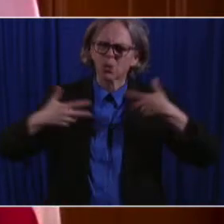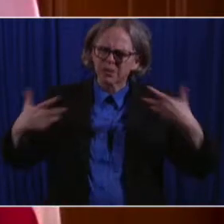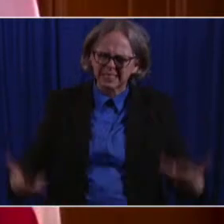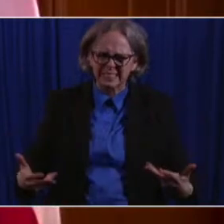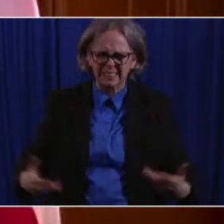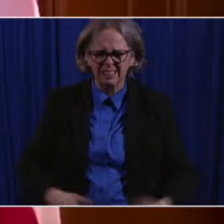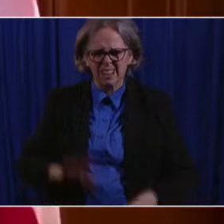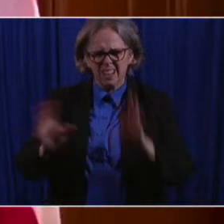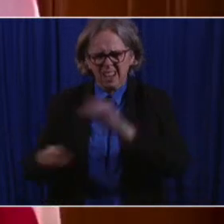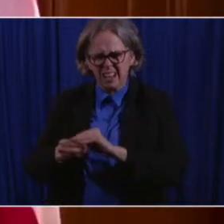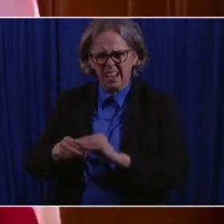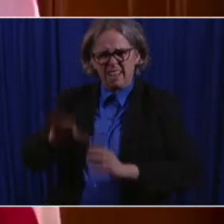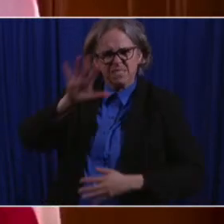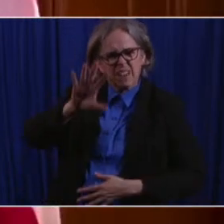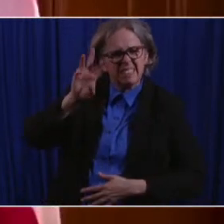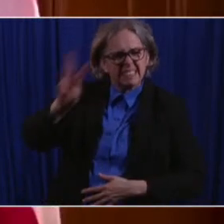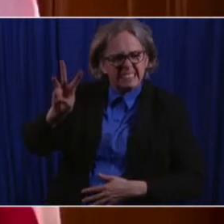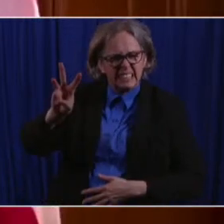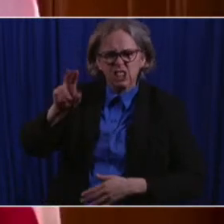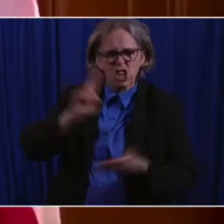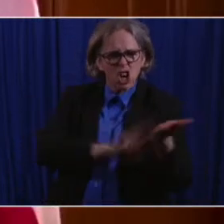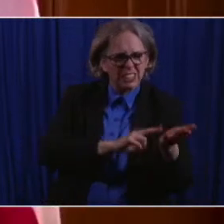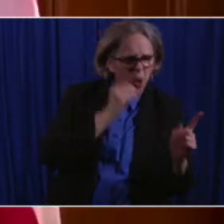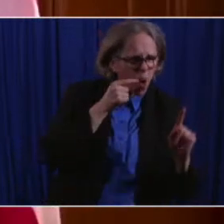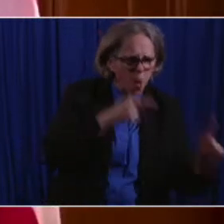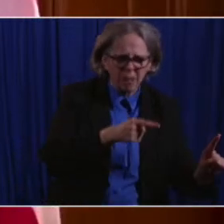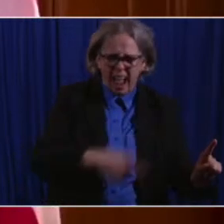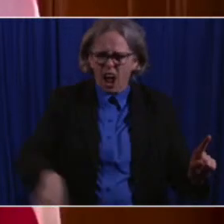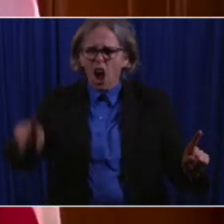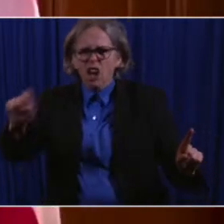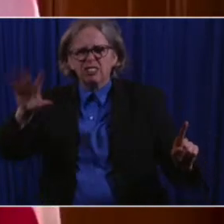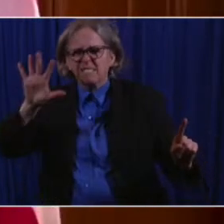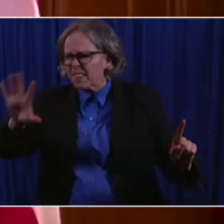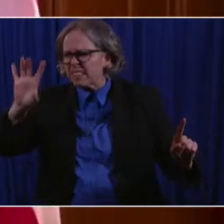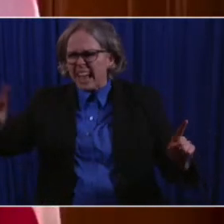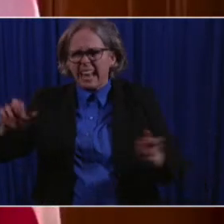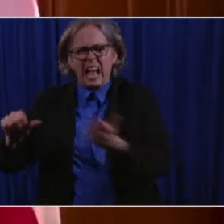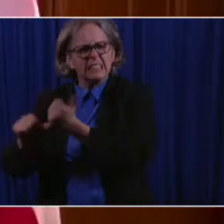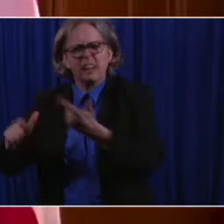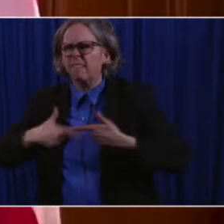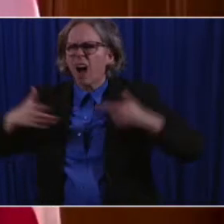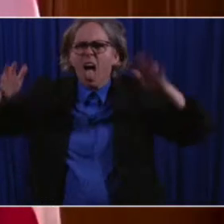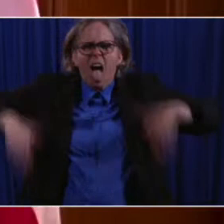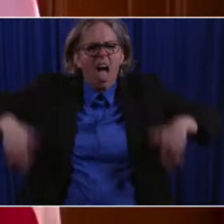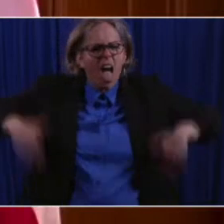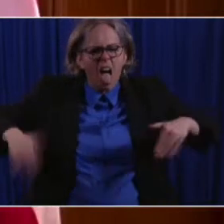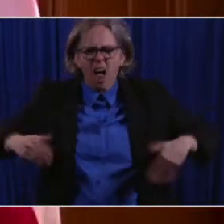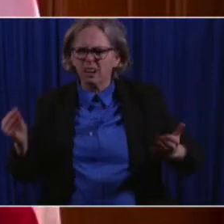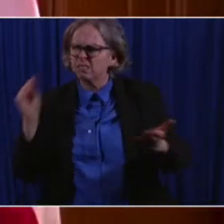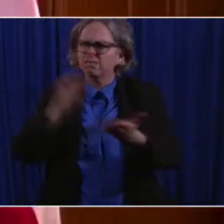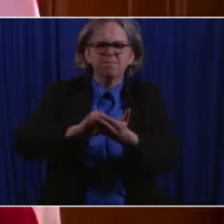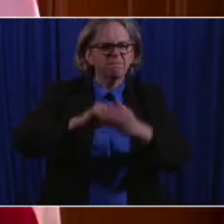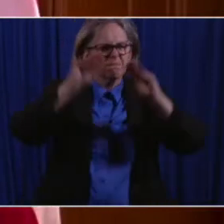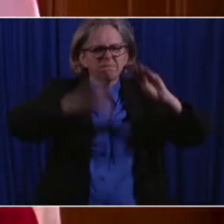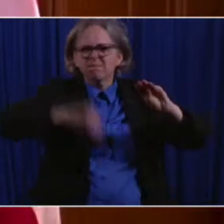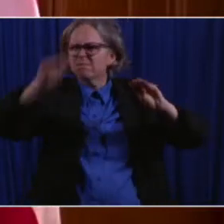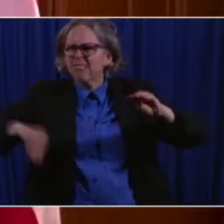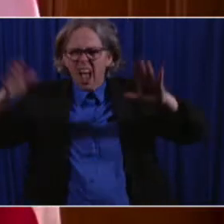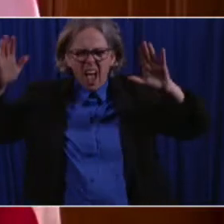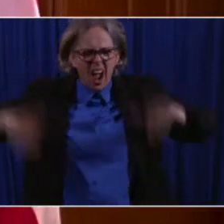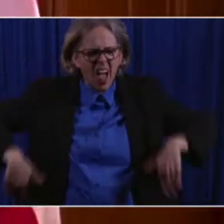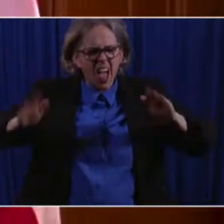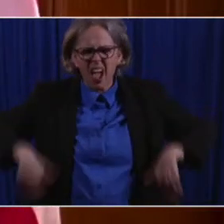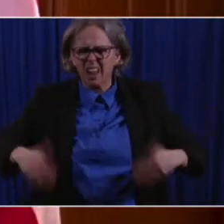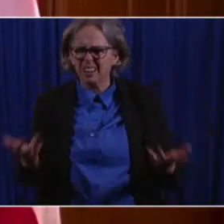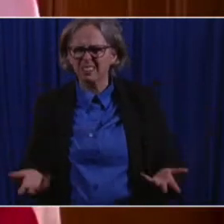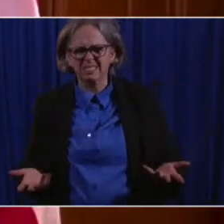homes and 158 assisted living facilities. Now, I suppose it's possible they may have made their own arrangements to get the vaccine,